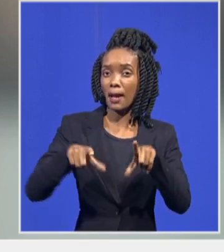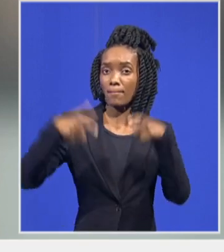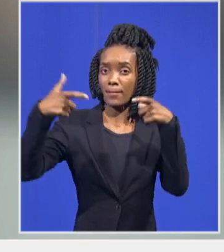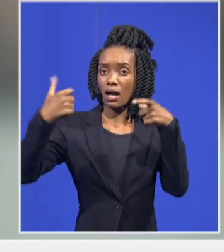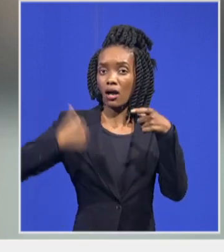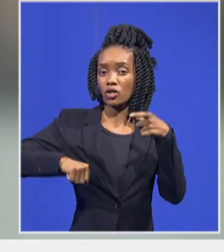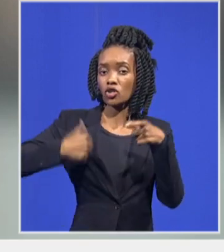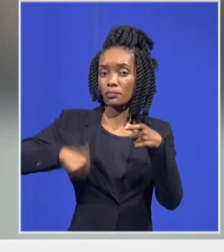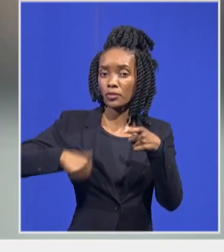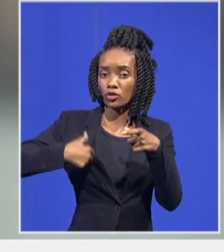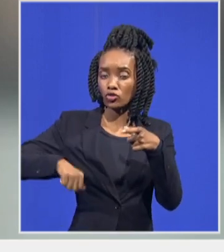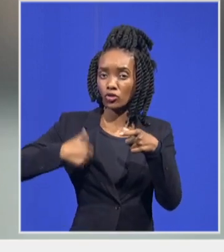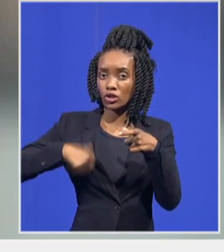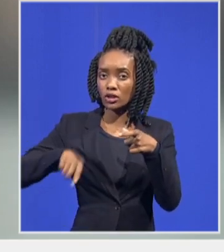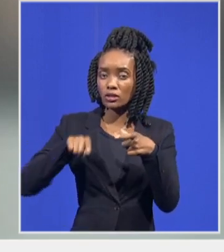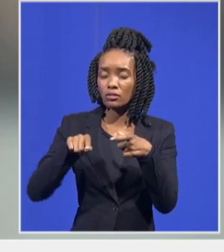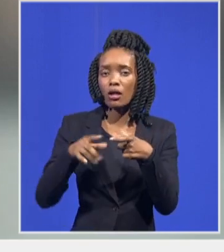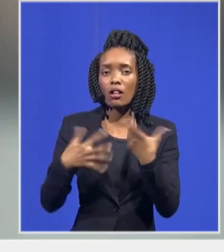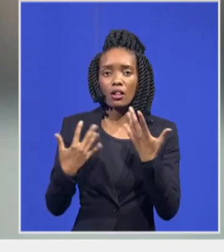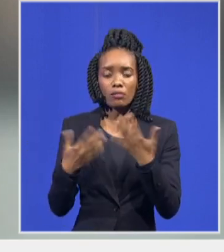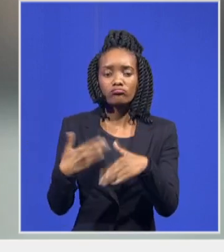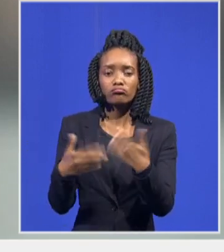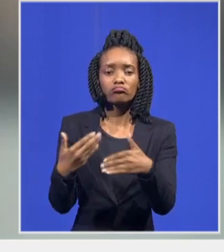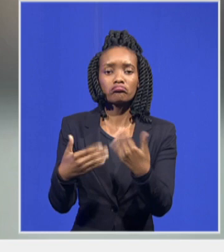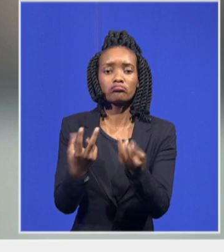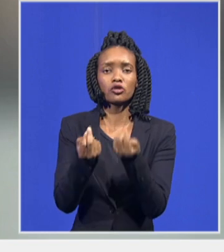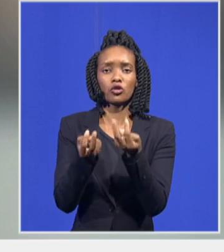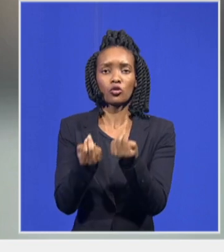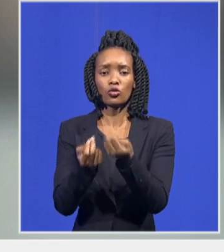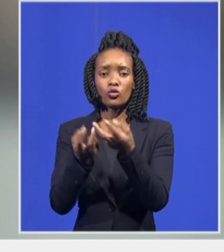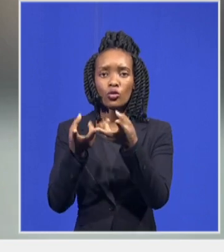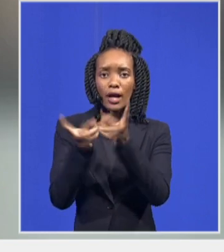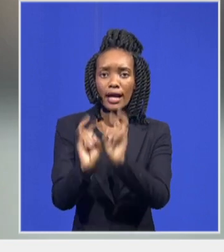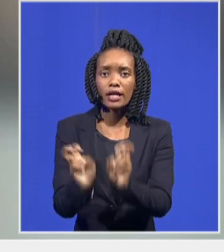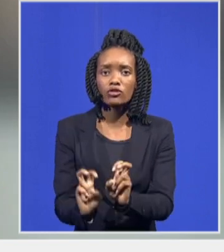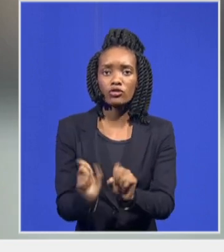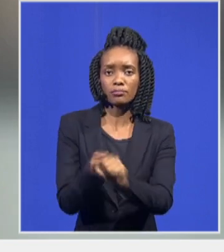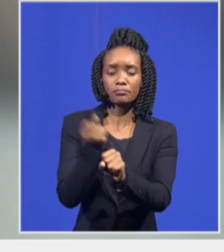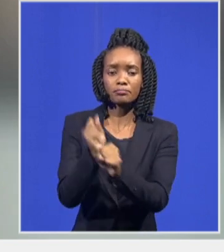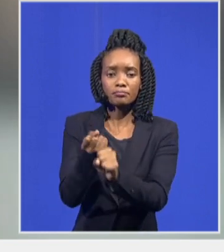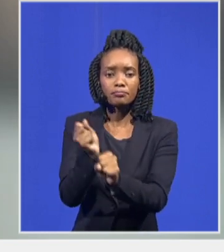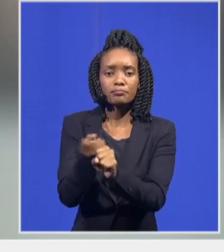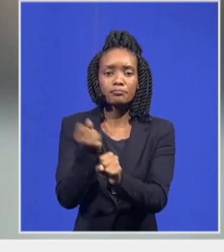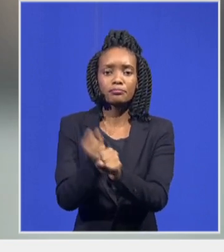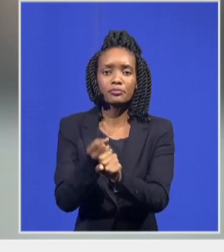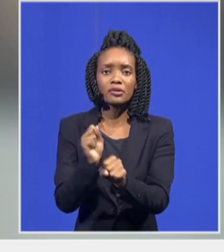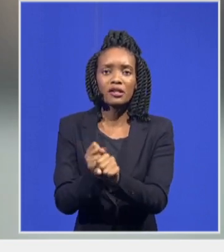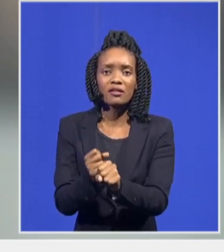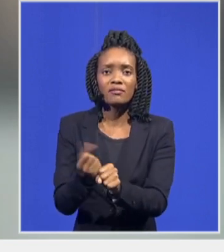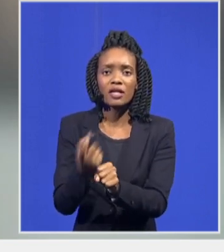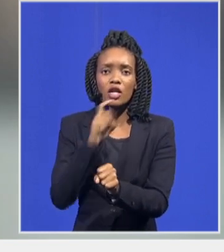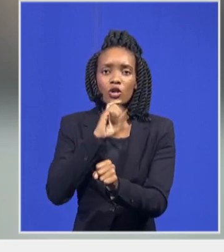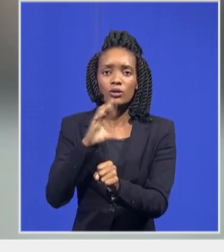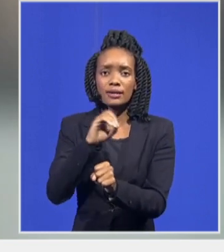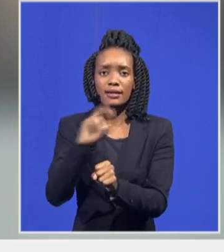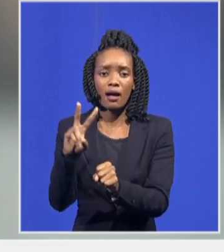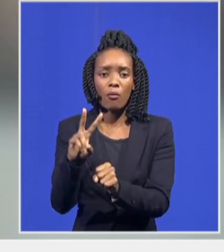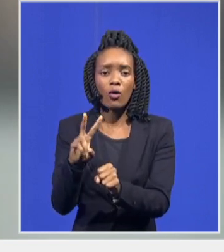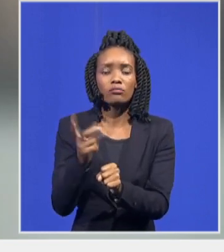pace to put renewable energy and other low carbon forms of energy onto the grid.